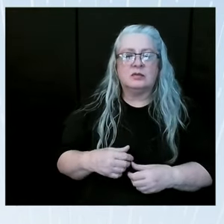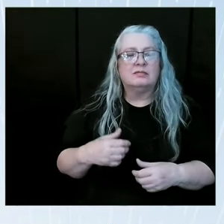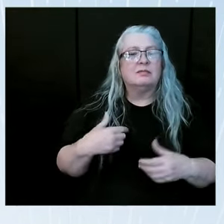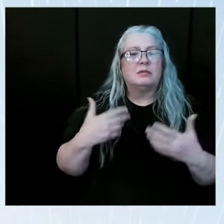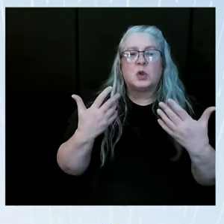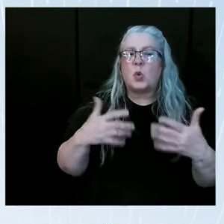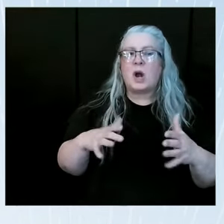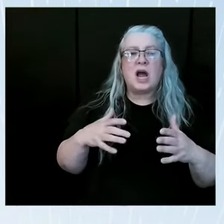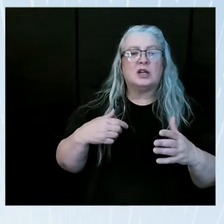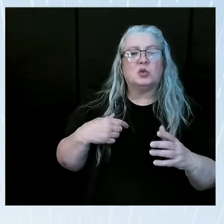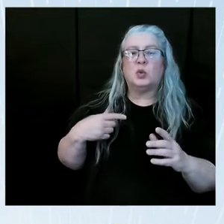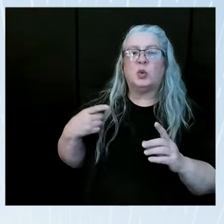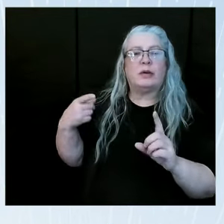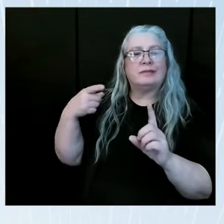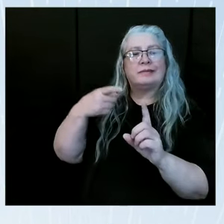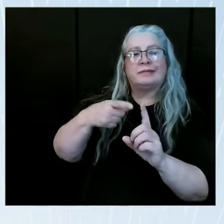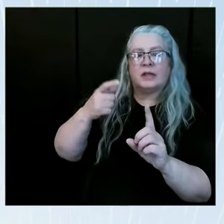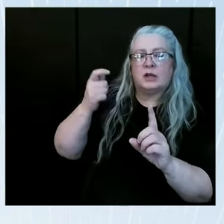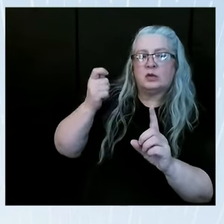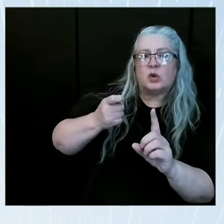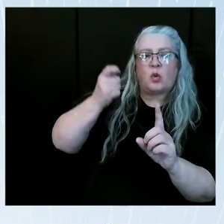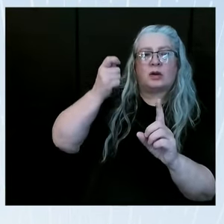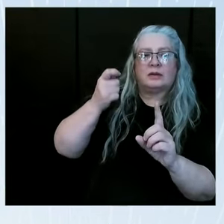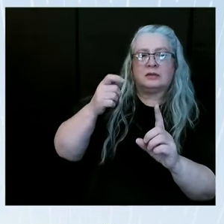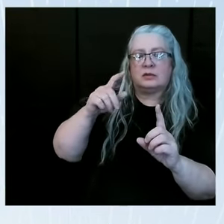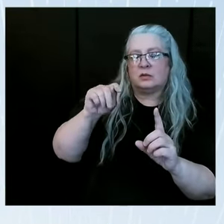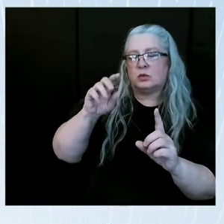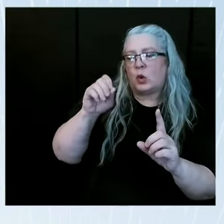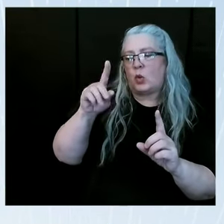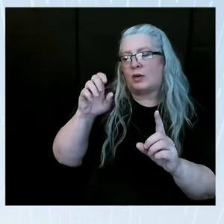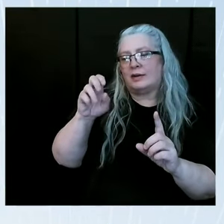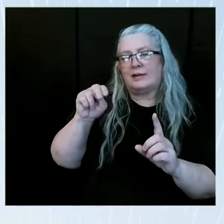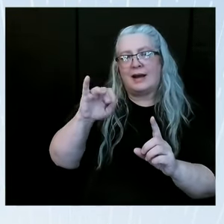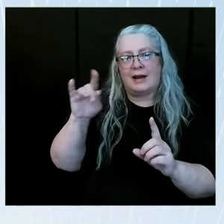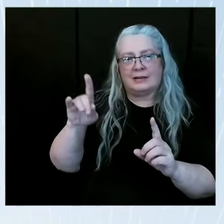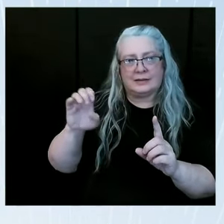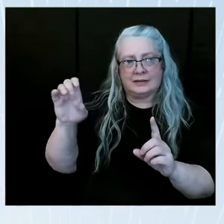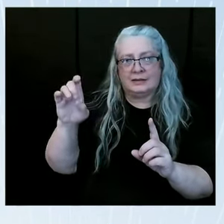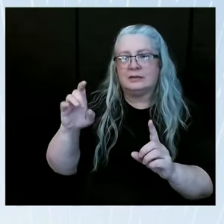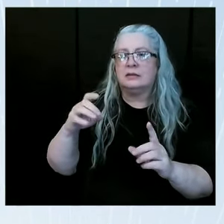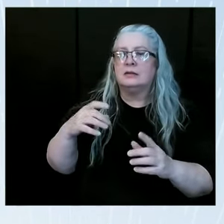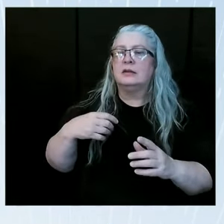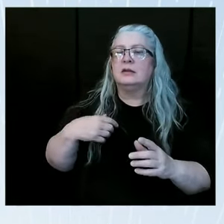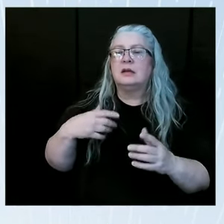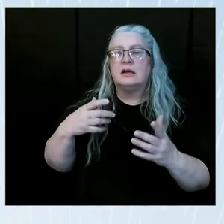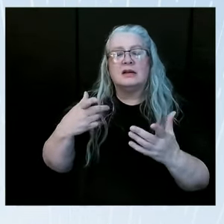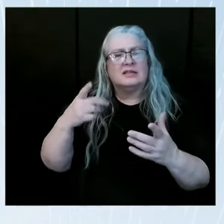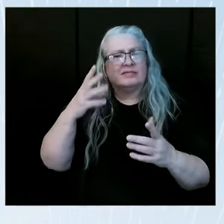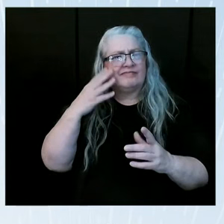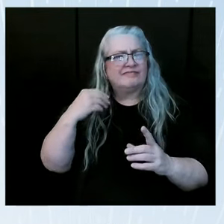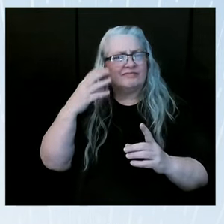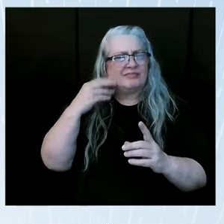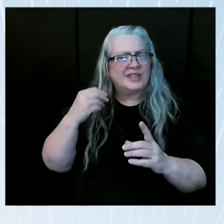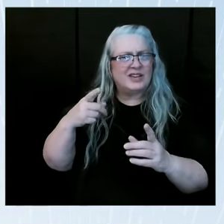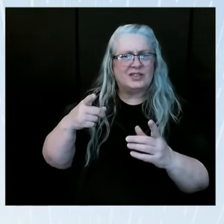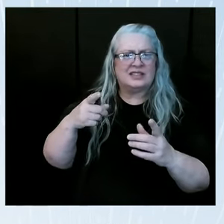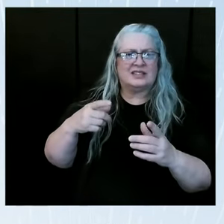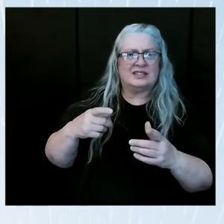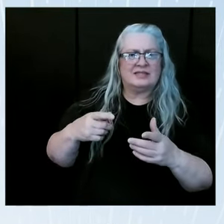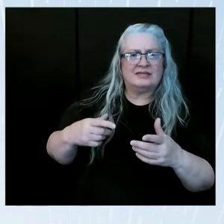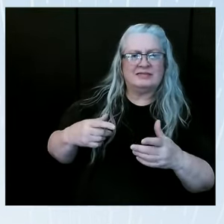effectively engage so that our leadership is not labeled only by our survivorship?